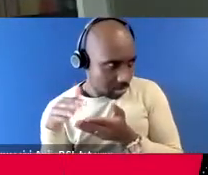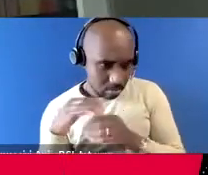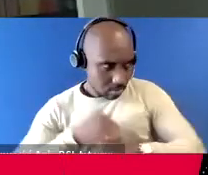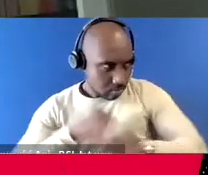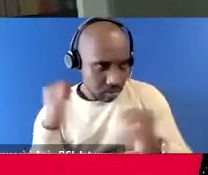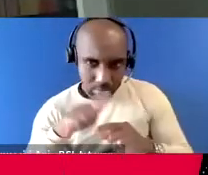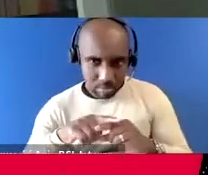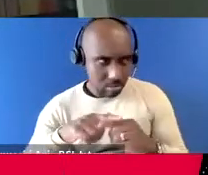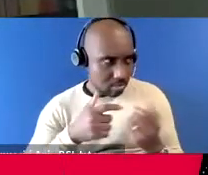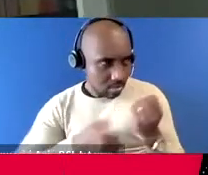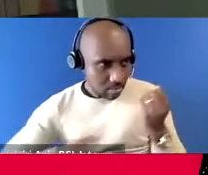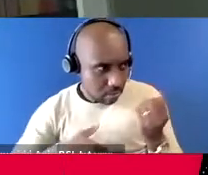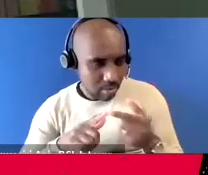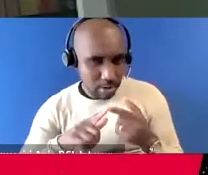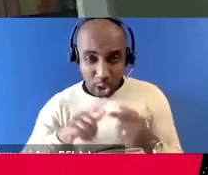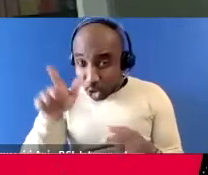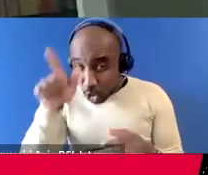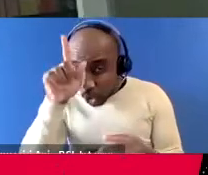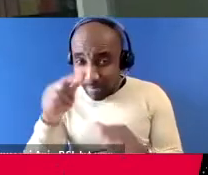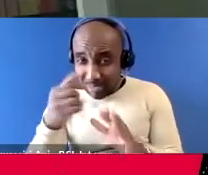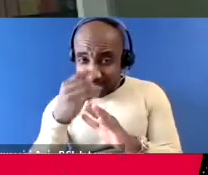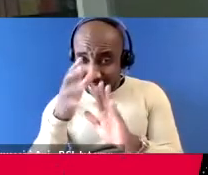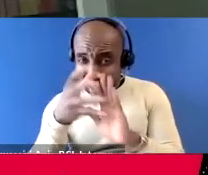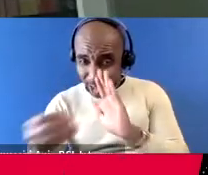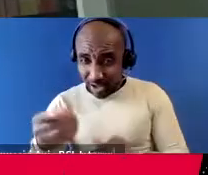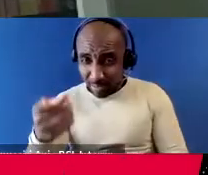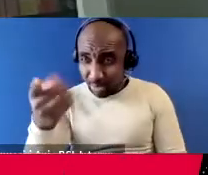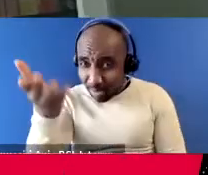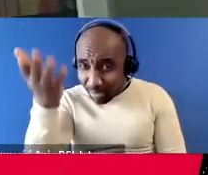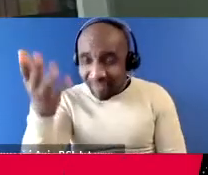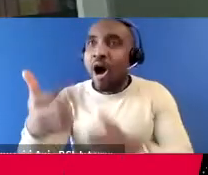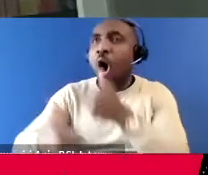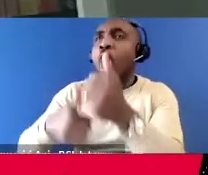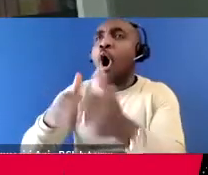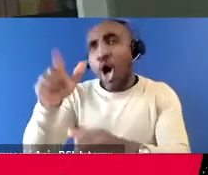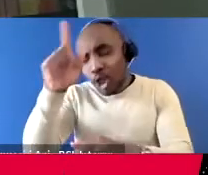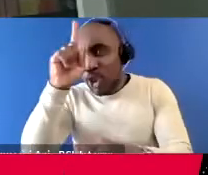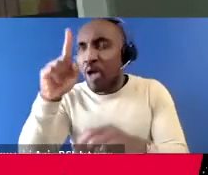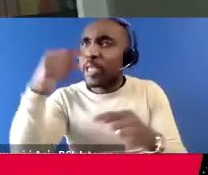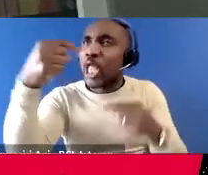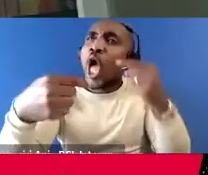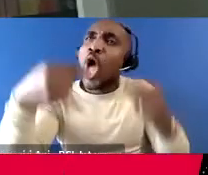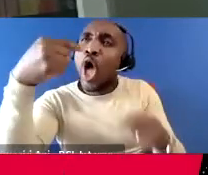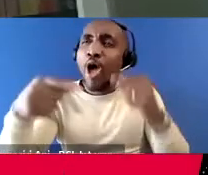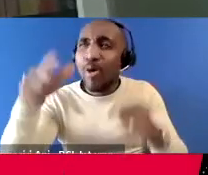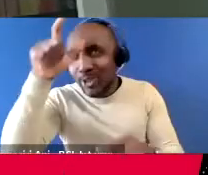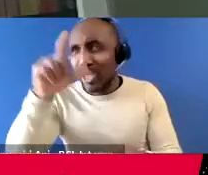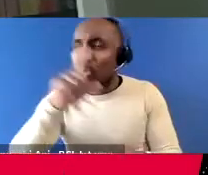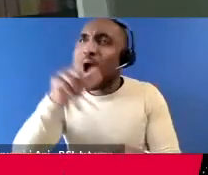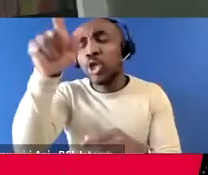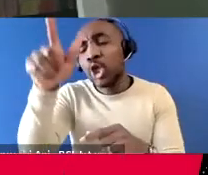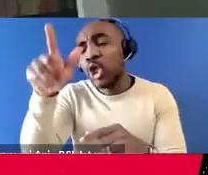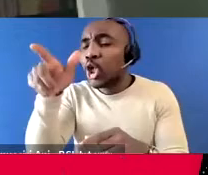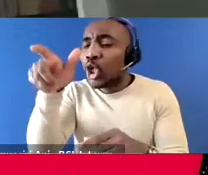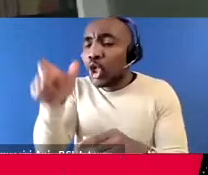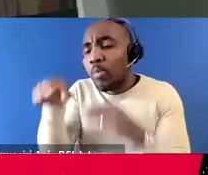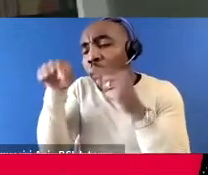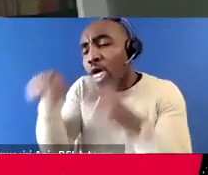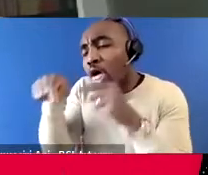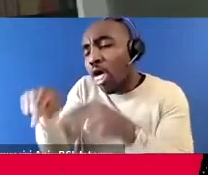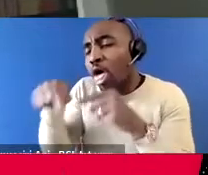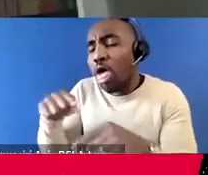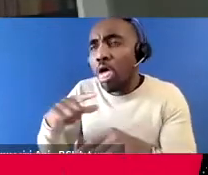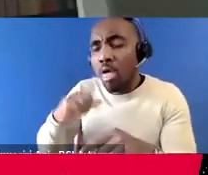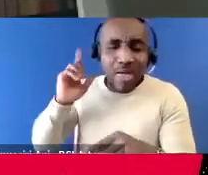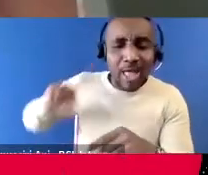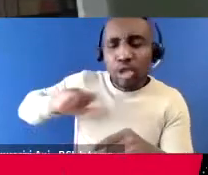Germany is a very ample example. Germany has been praised for its standoff with Turkey, for its attacks on human rights and welcoming approach